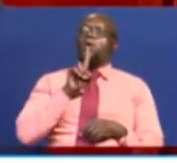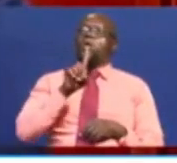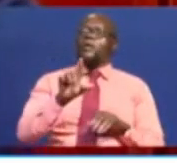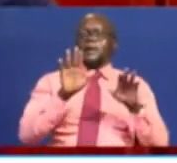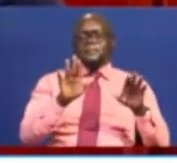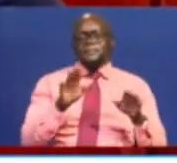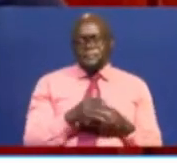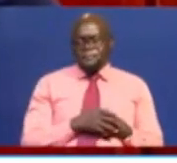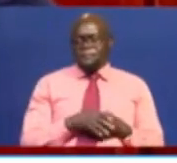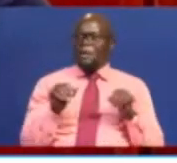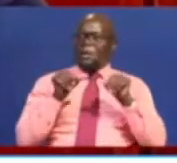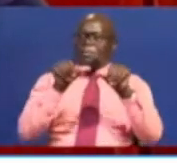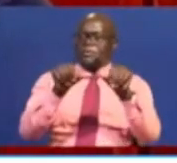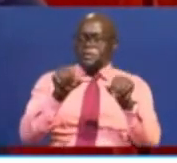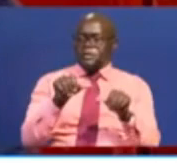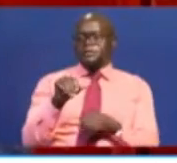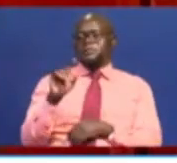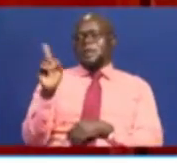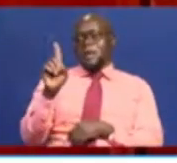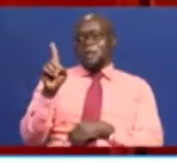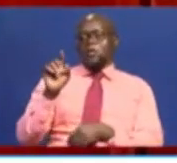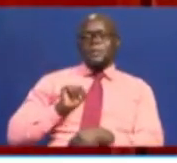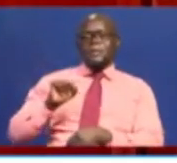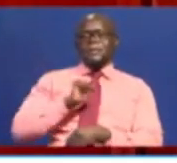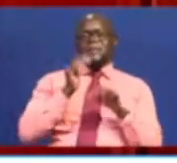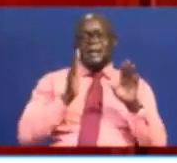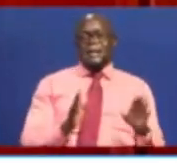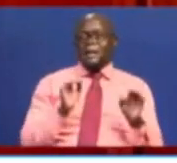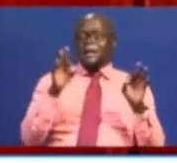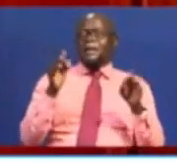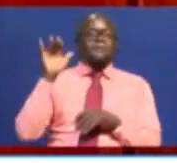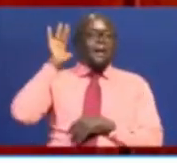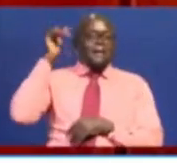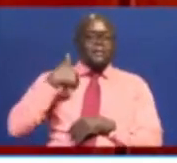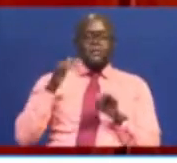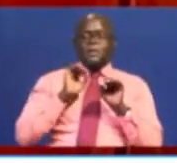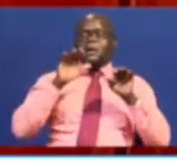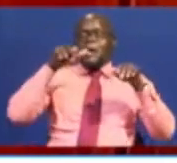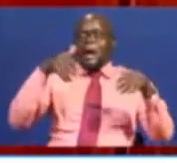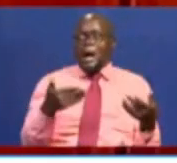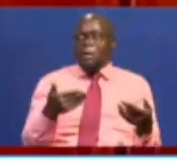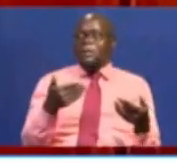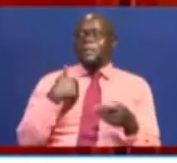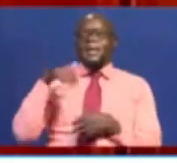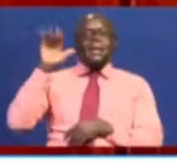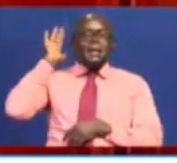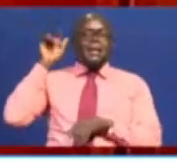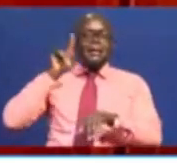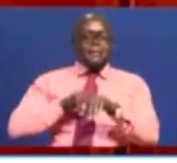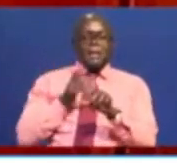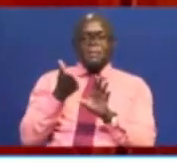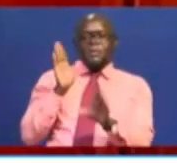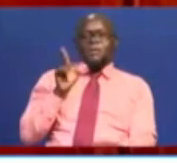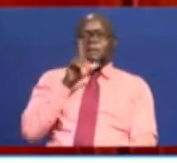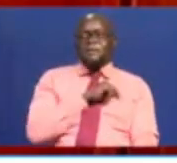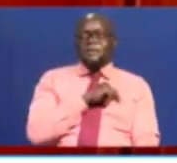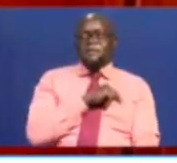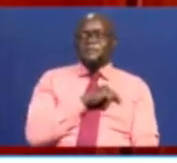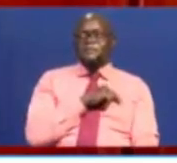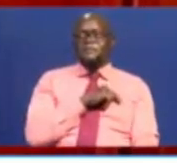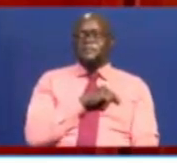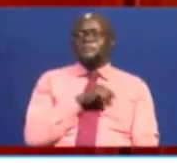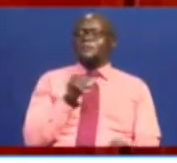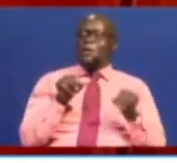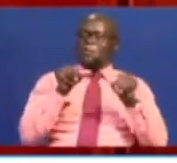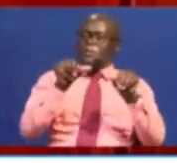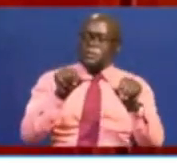order. Proceed, Sifuna. Mr. Speaker, if they don't listen to me, how will they hear it when I'm withdrawing it?